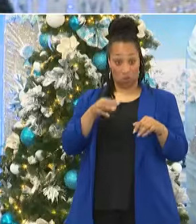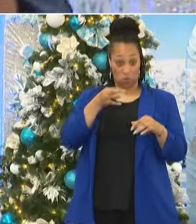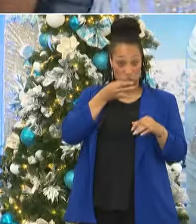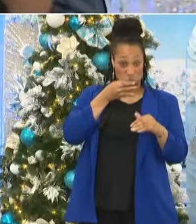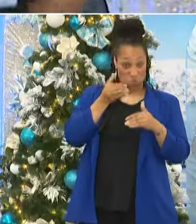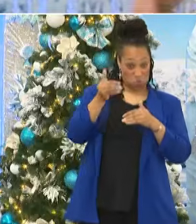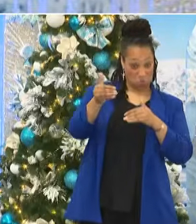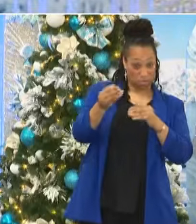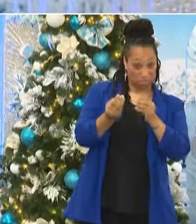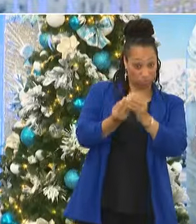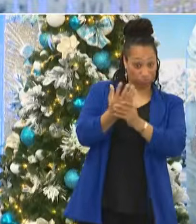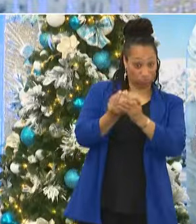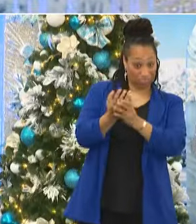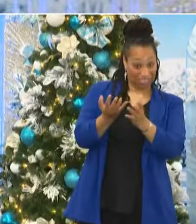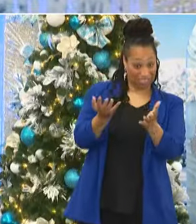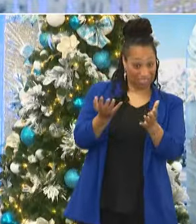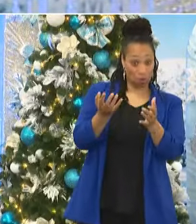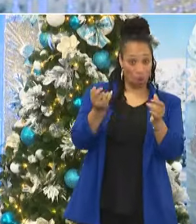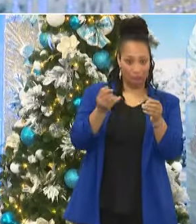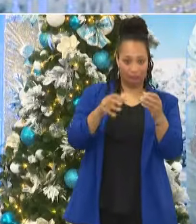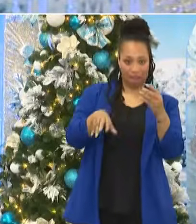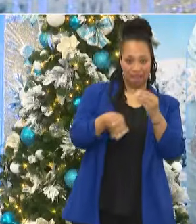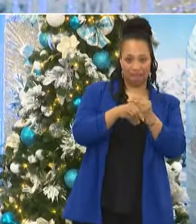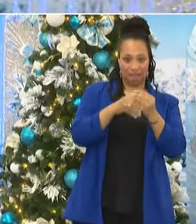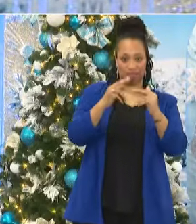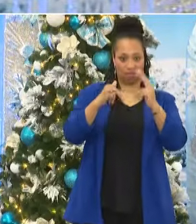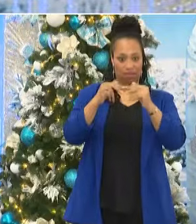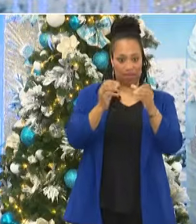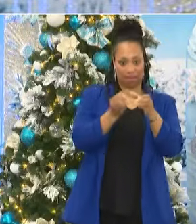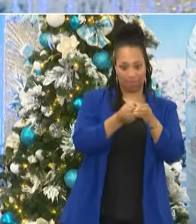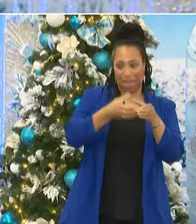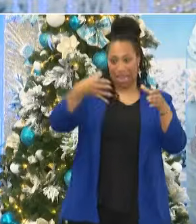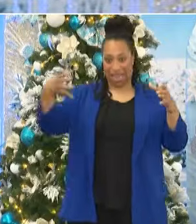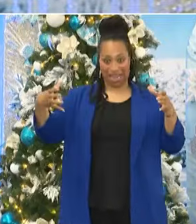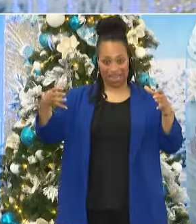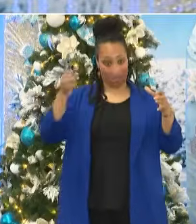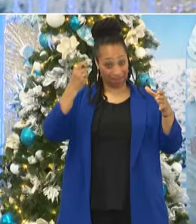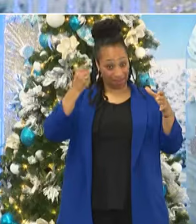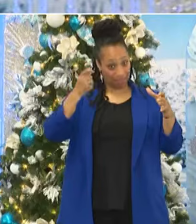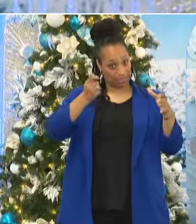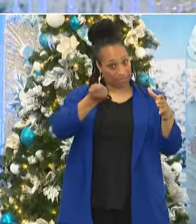the expanded Southeast Tennis and Learning Center.